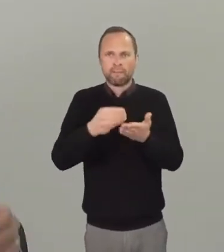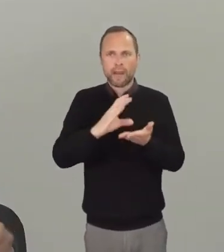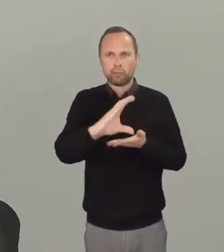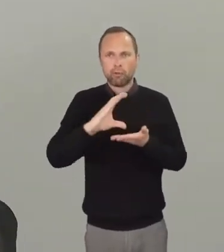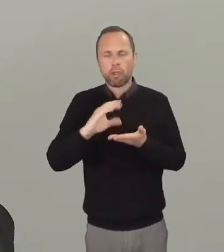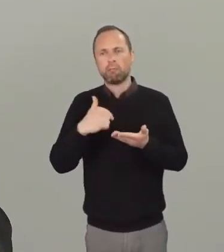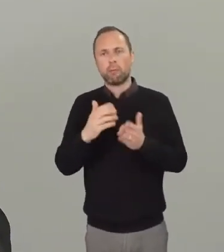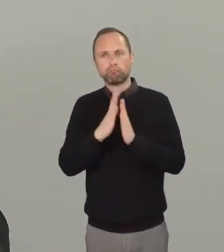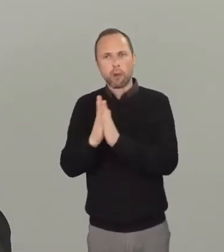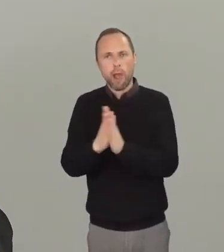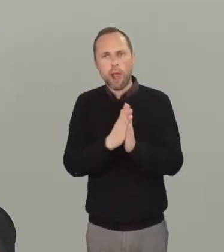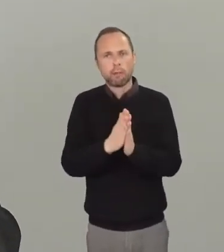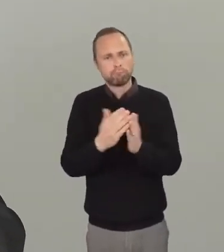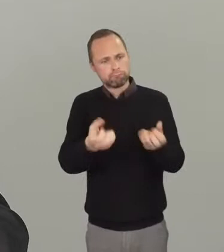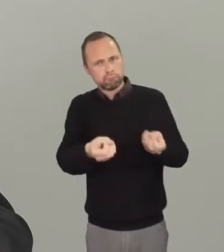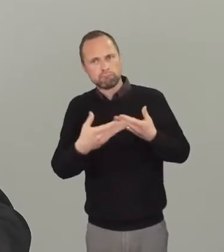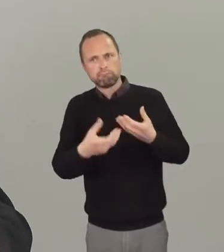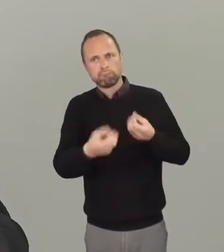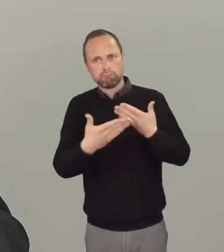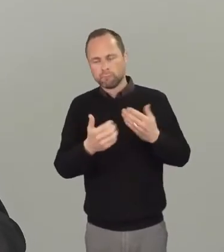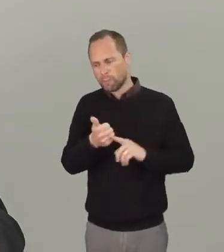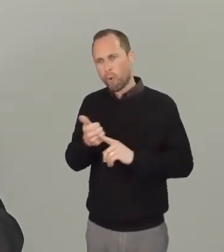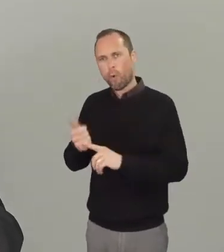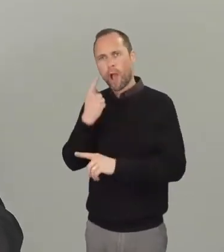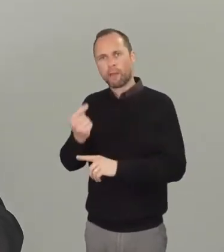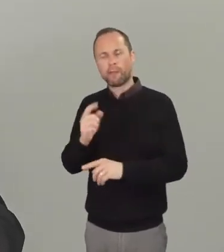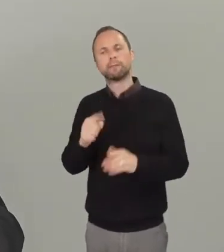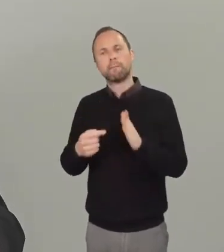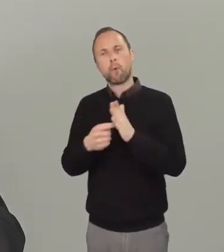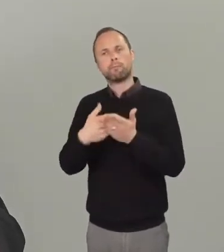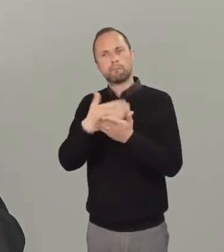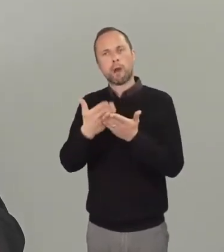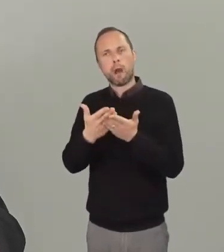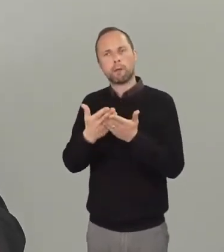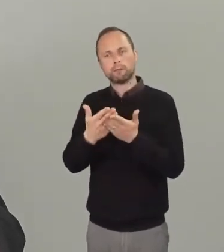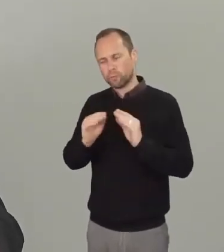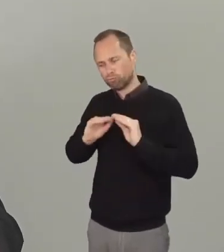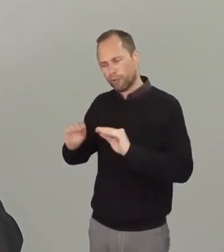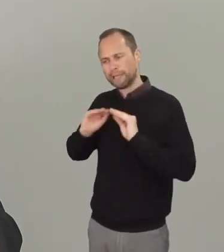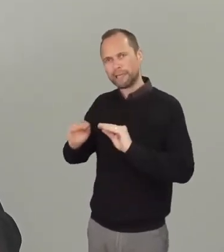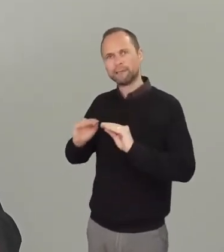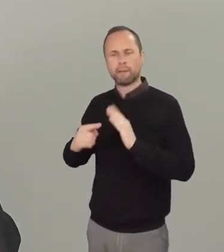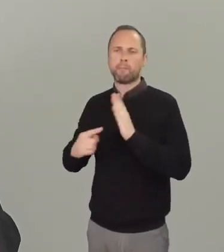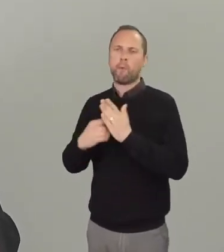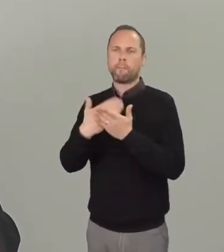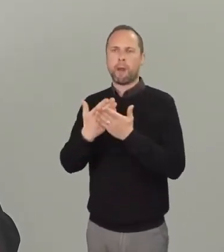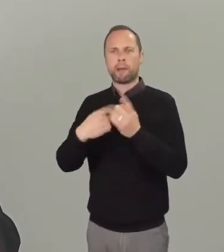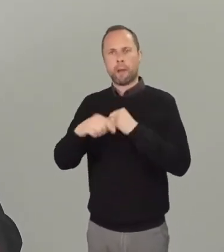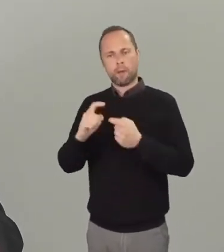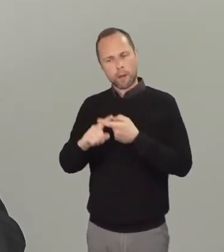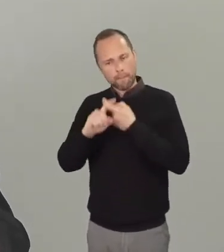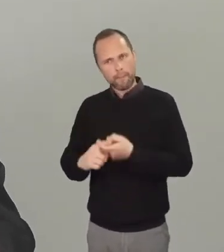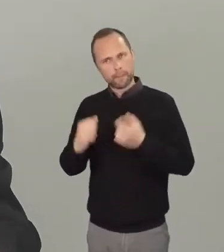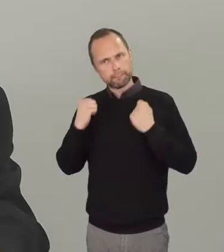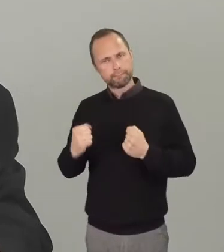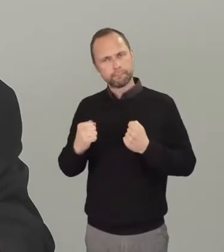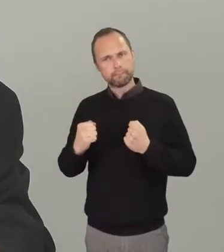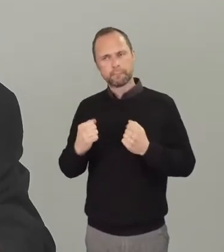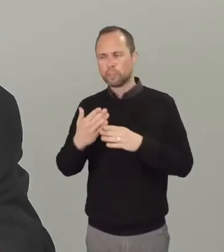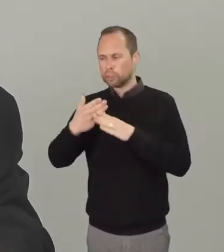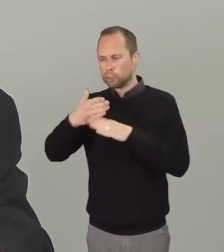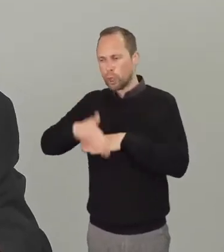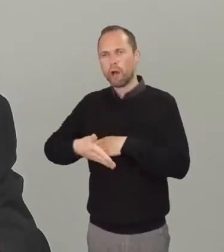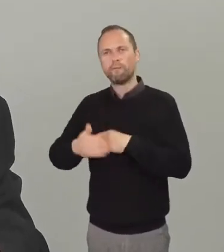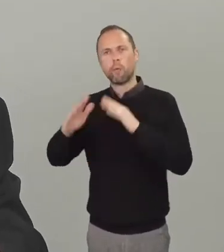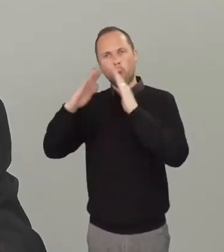an important part of what BMS is committed to do. To serve around